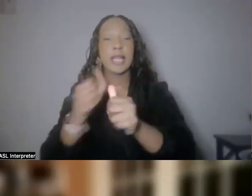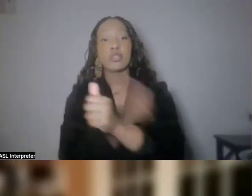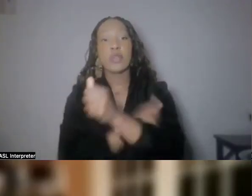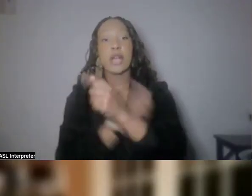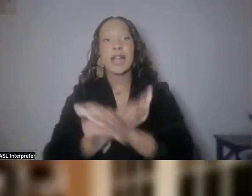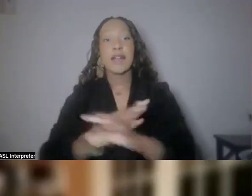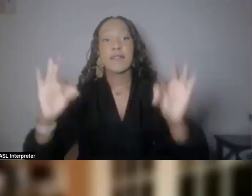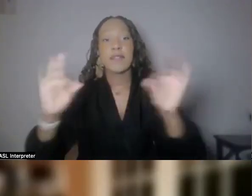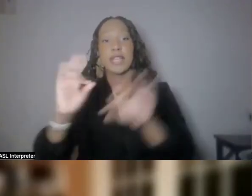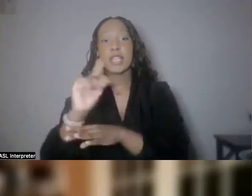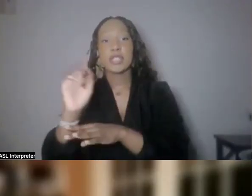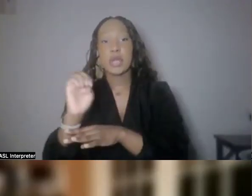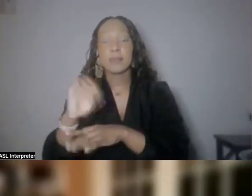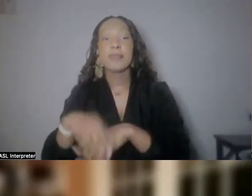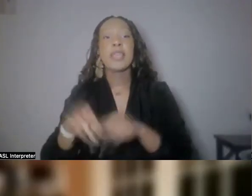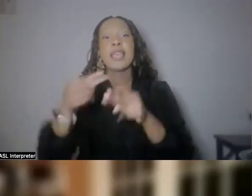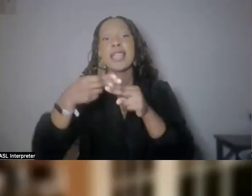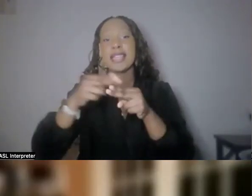news lately, are